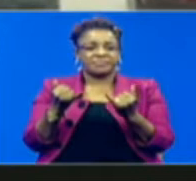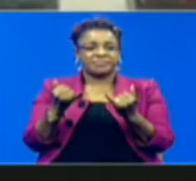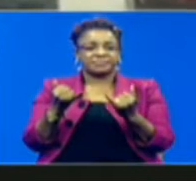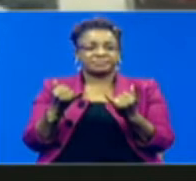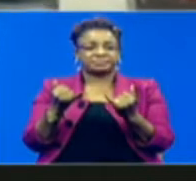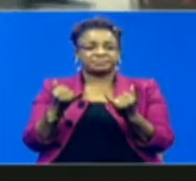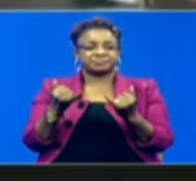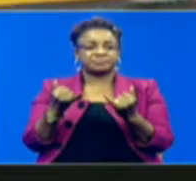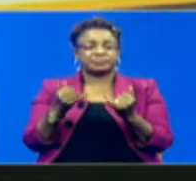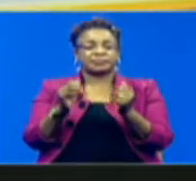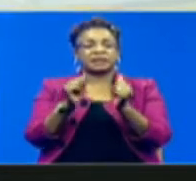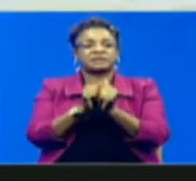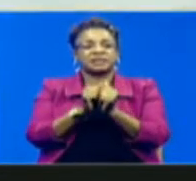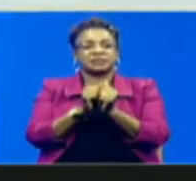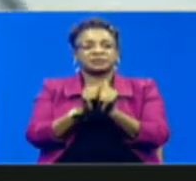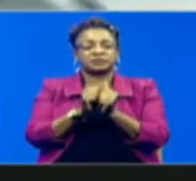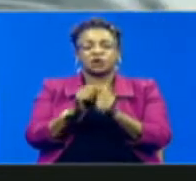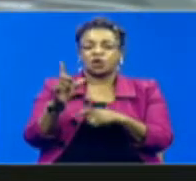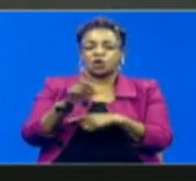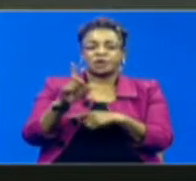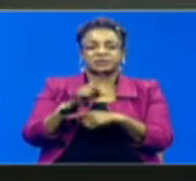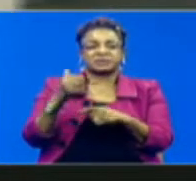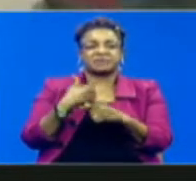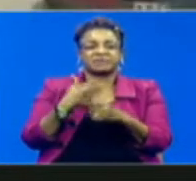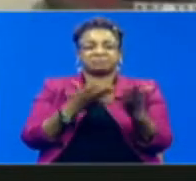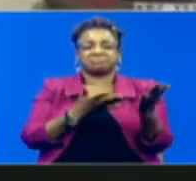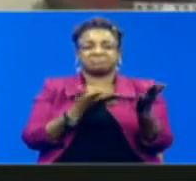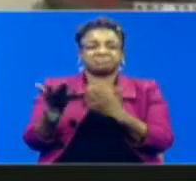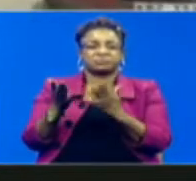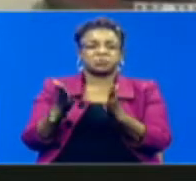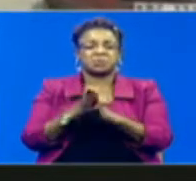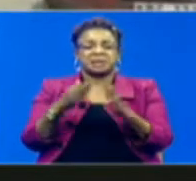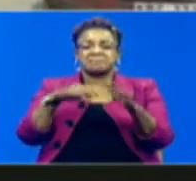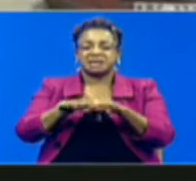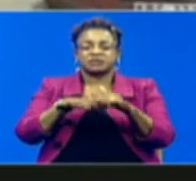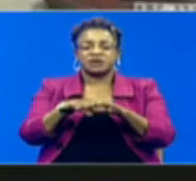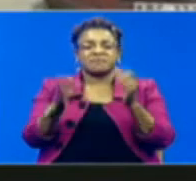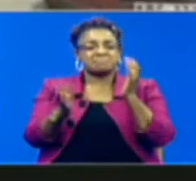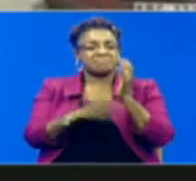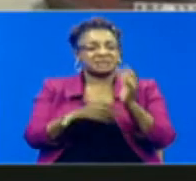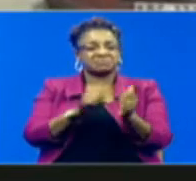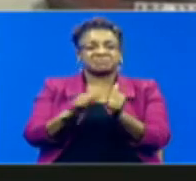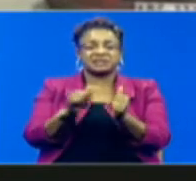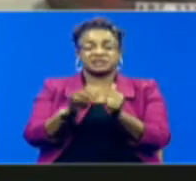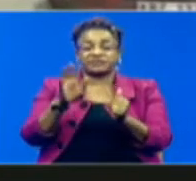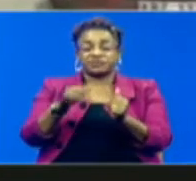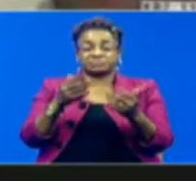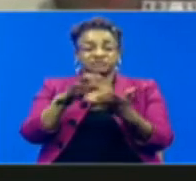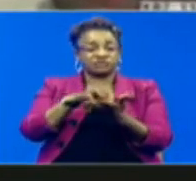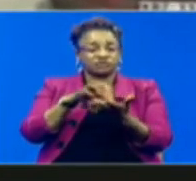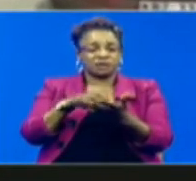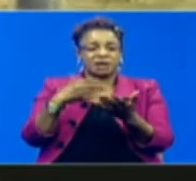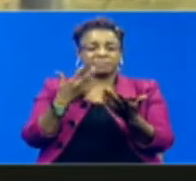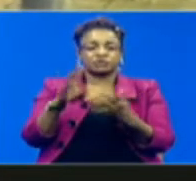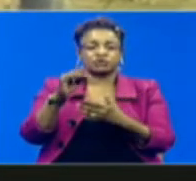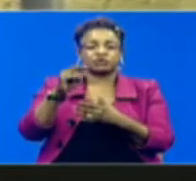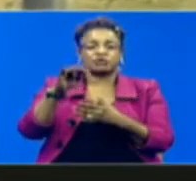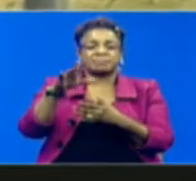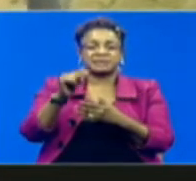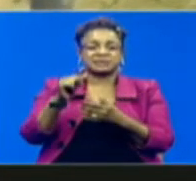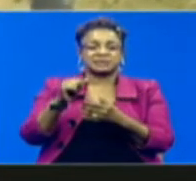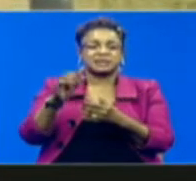10 lorries ferrying some of the containers with bags of bad maize from a container freight station belonging to Consol Base Limited in